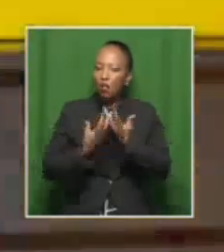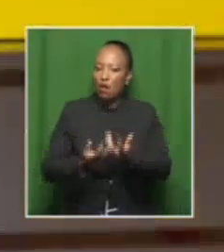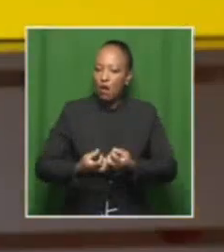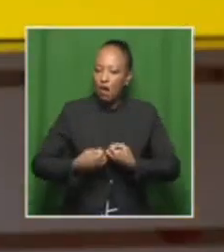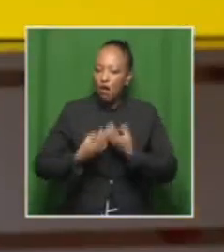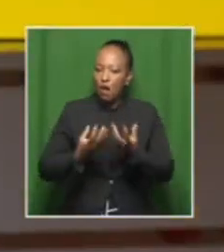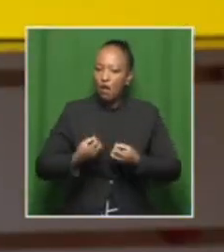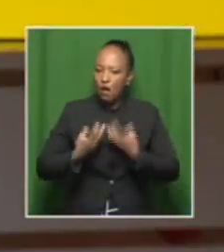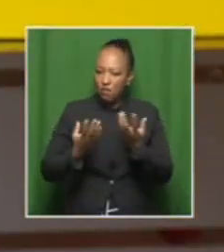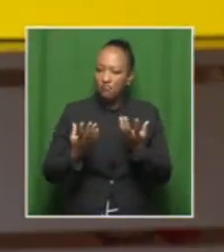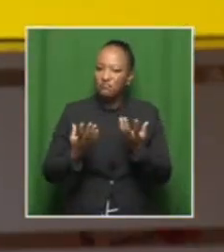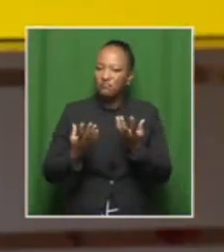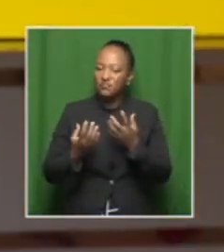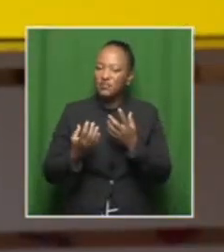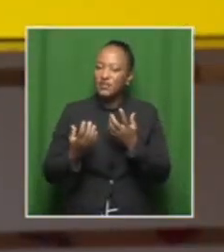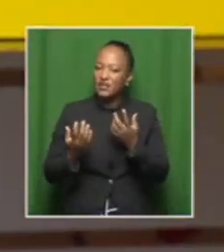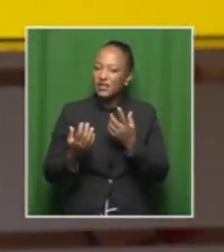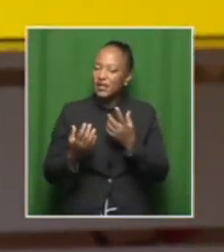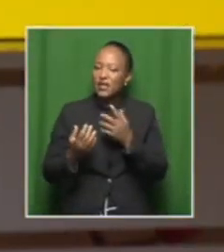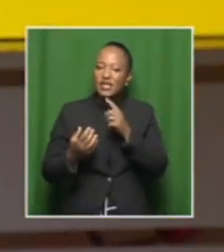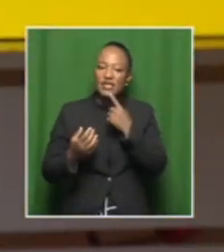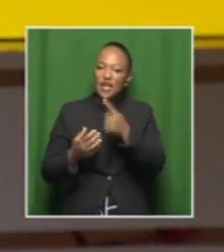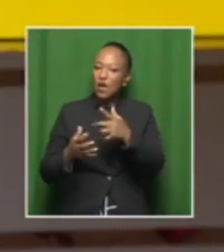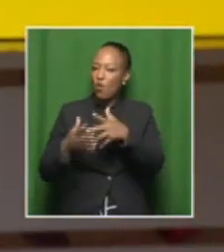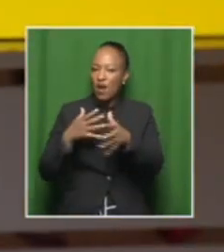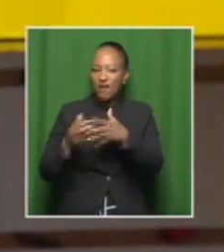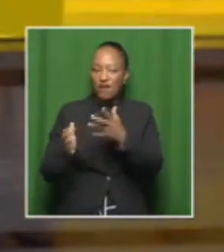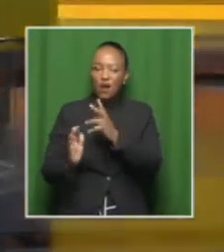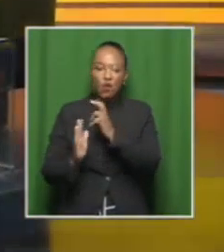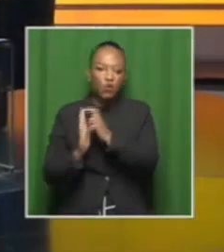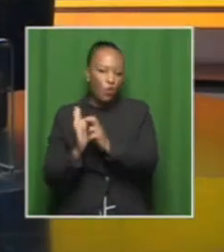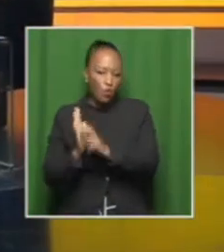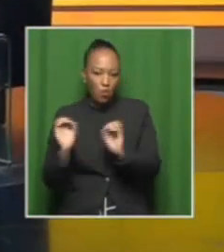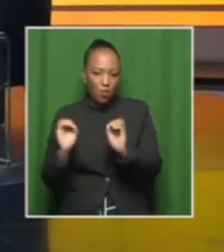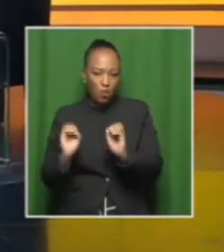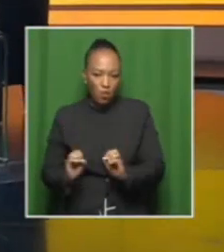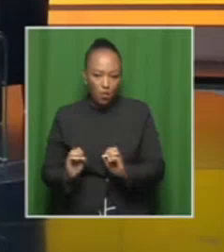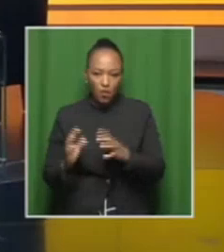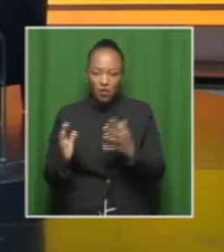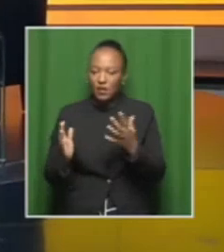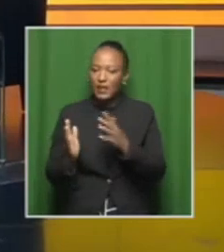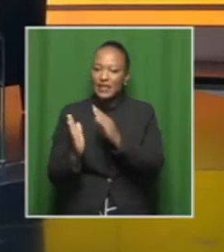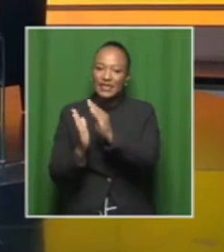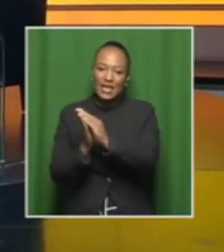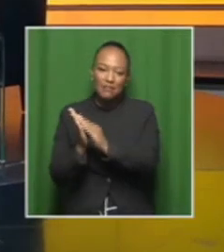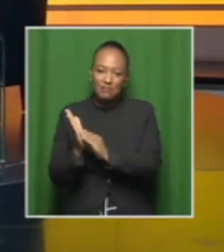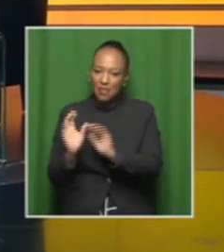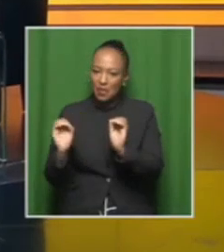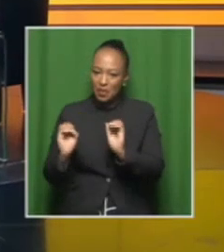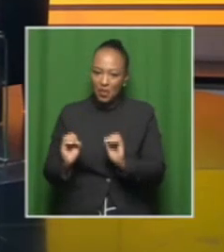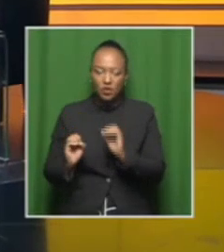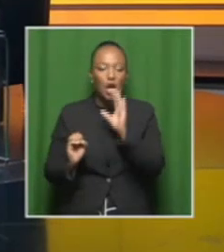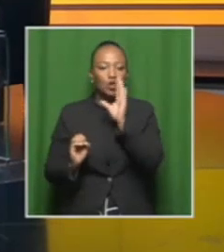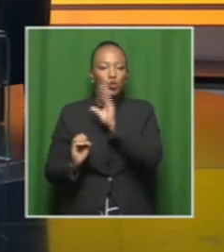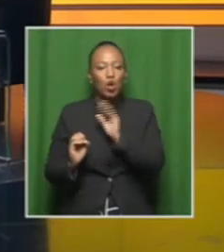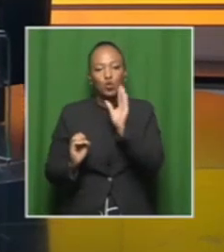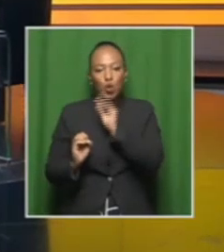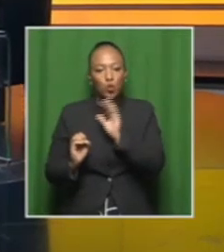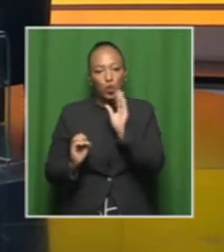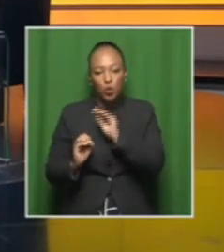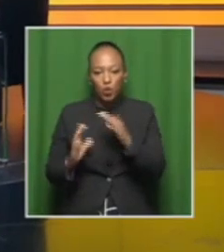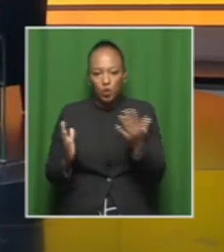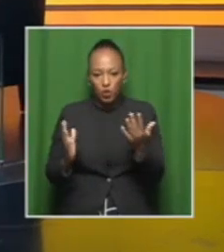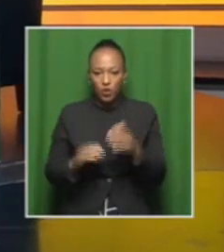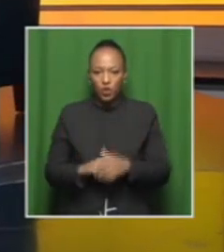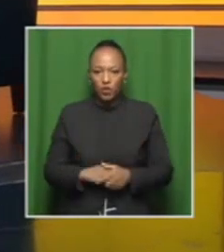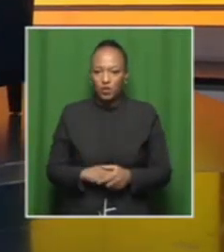space, yeah. Yes. You say whatever you want. There are no rules. It's unscripted. You just literally talk. We don't script nothing. right. Yeah, we just come and